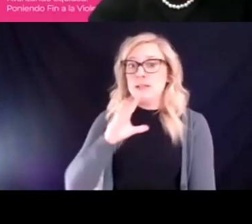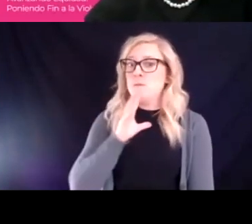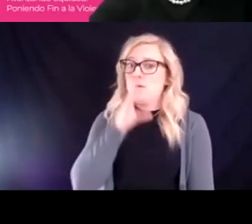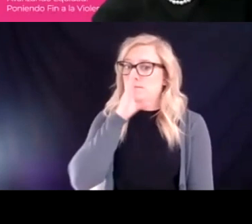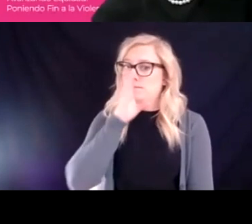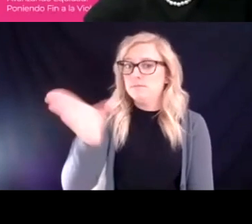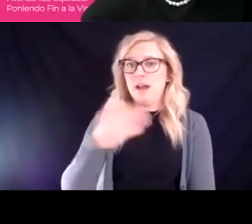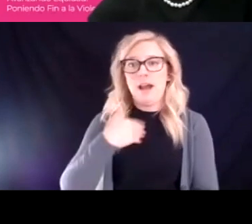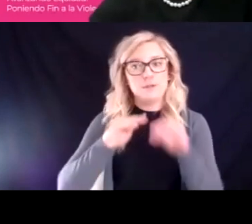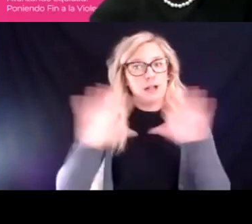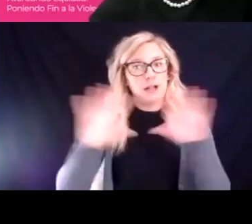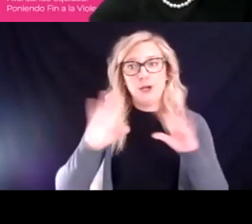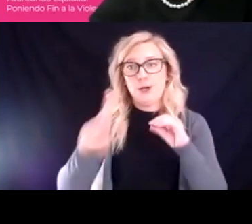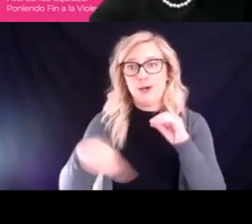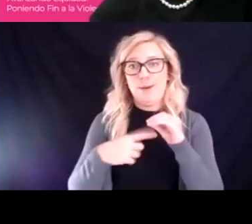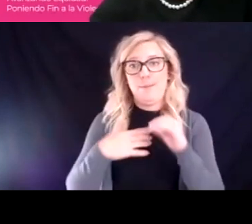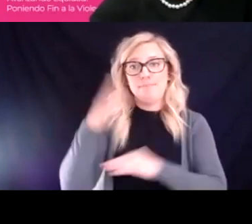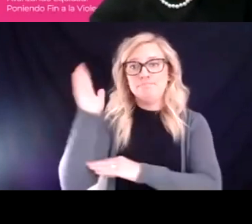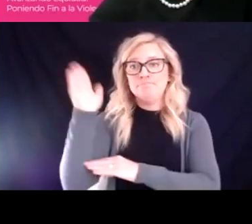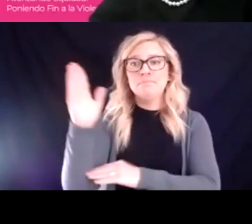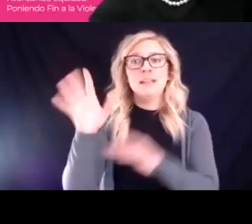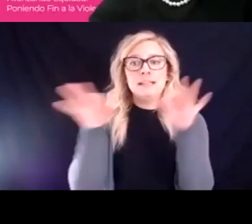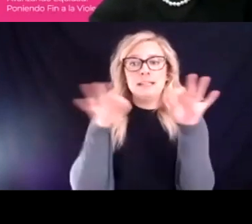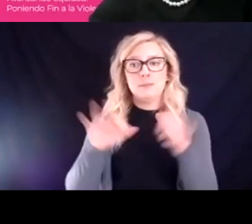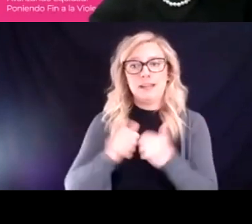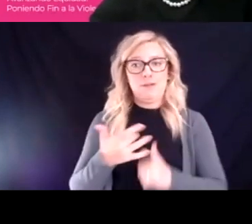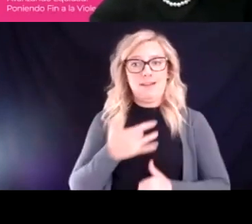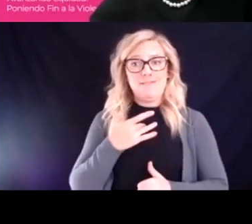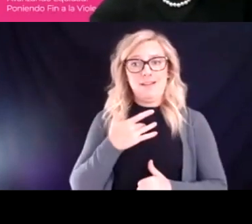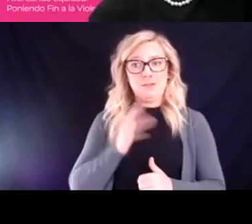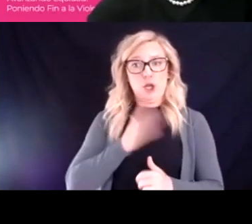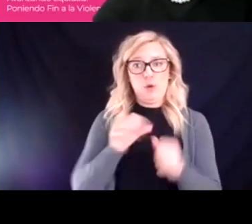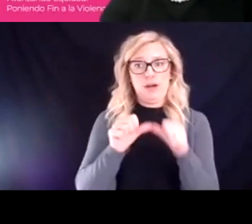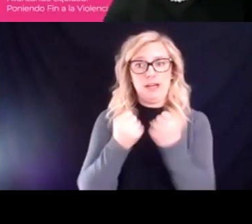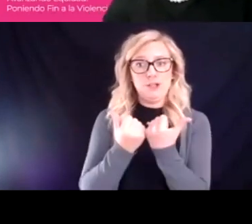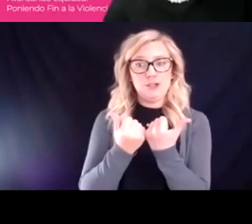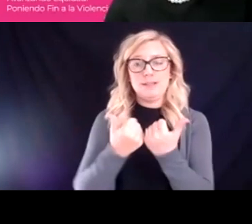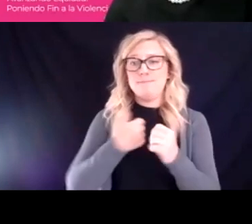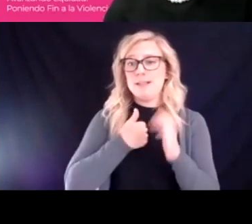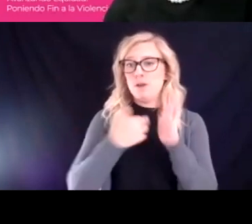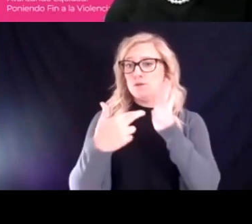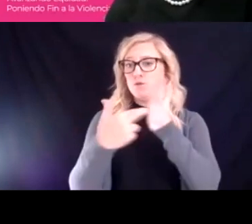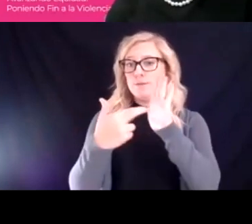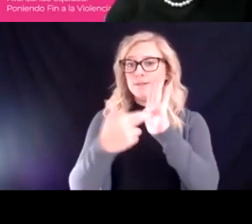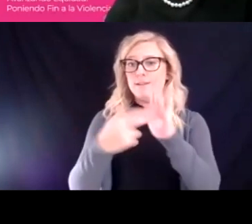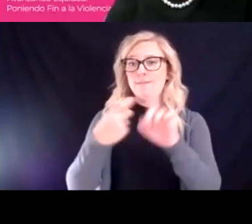I told them what I felt as an agency, as a representative of the community of this county.